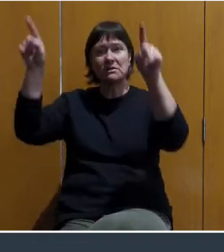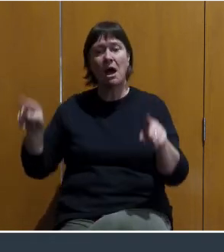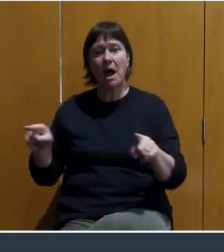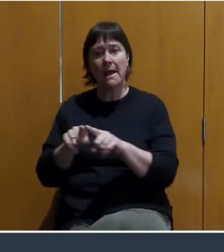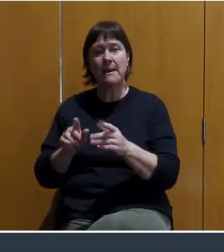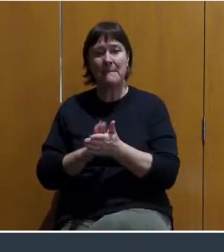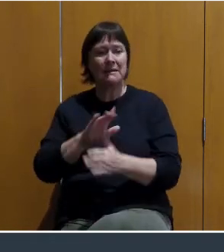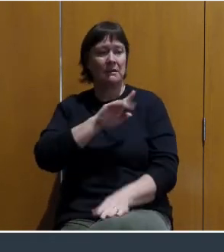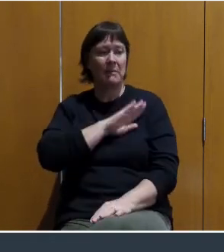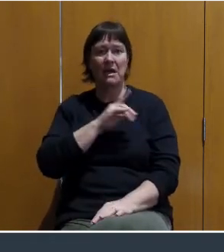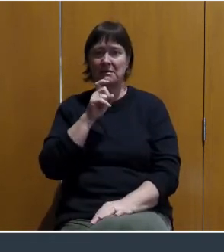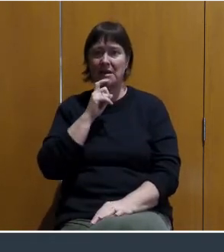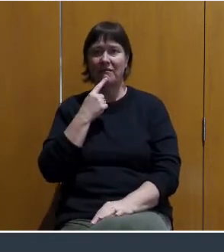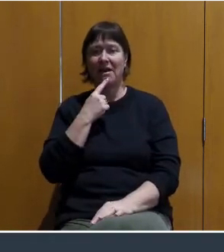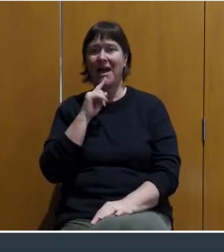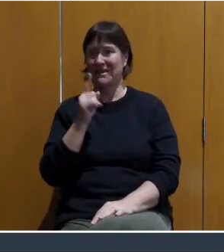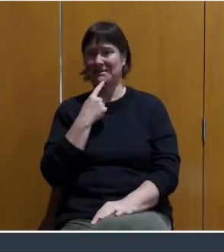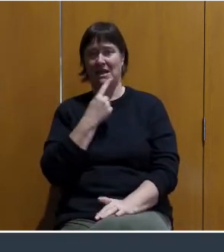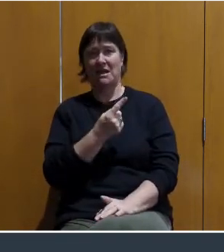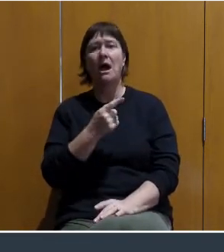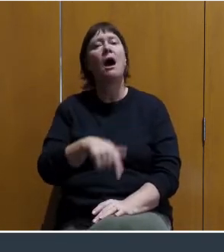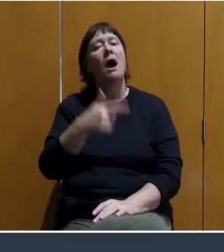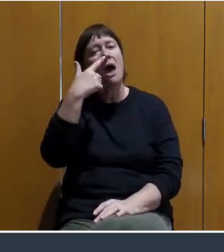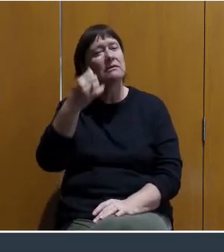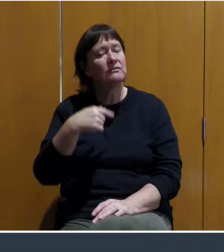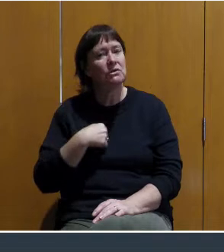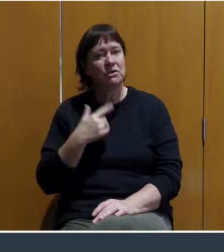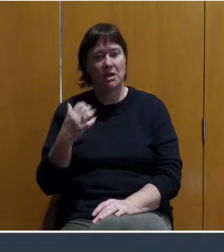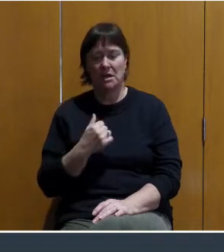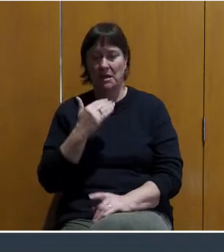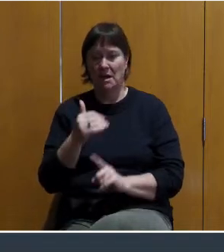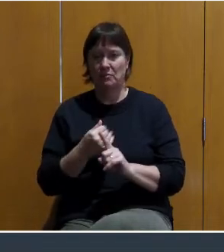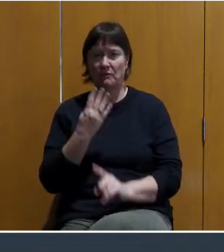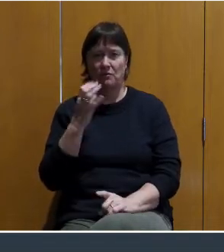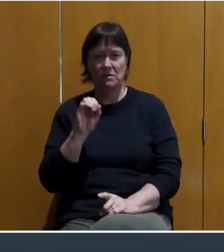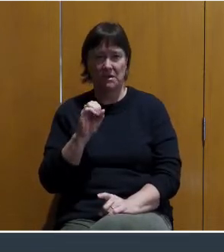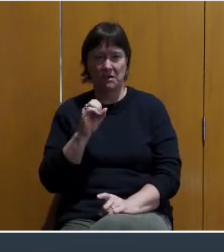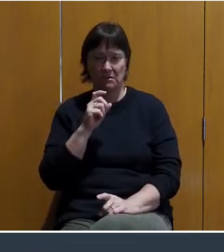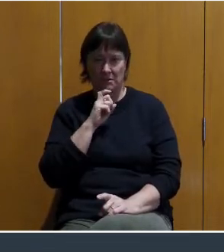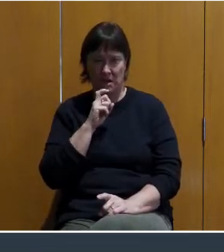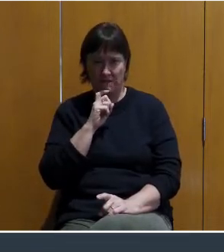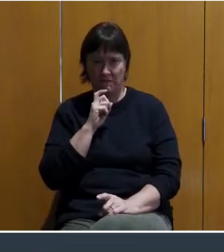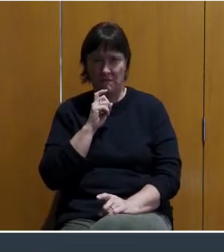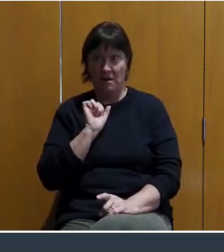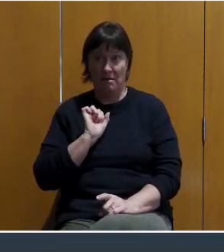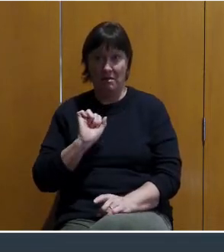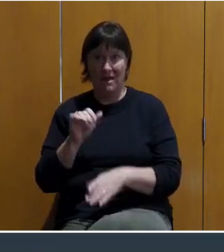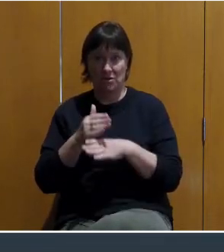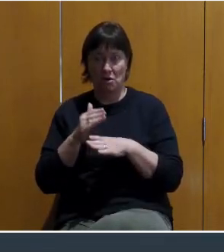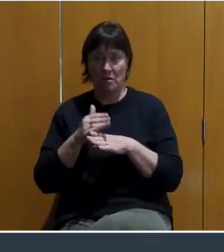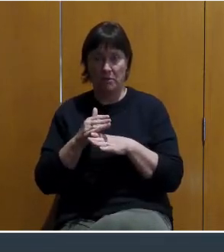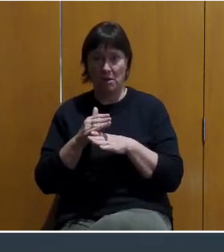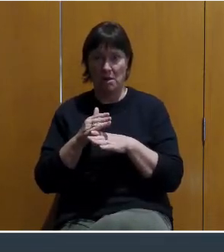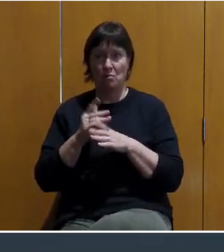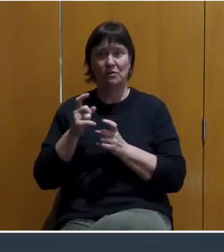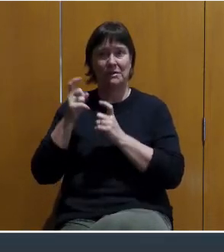comfortable approaching. I was very fortunate. I had up to 40 staff, 25 park rangers, and their job was dedicated to looking after